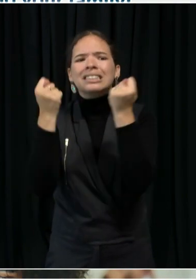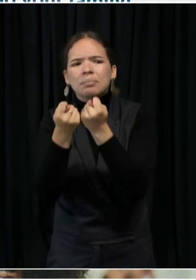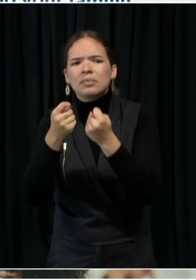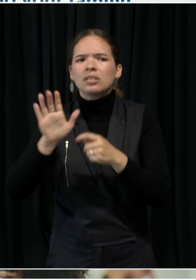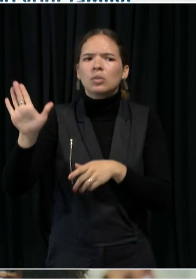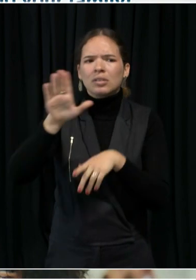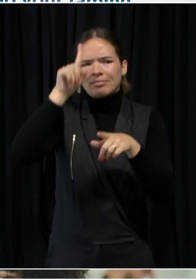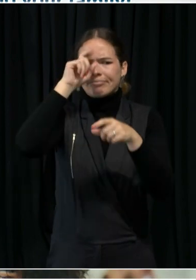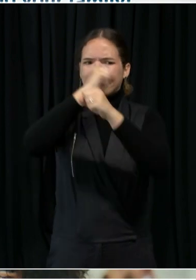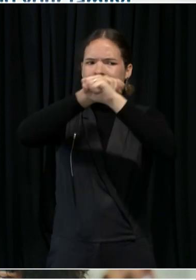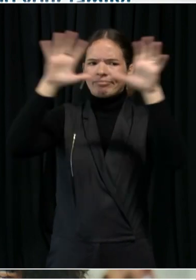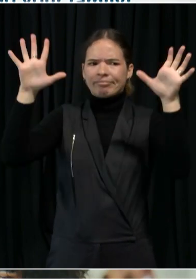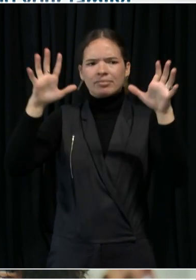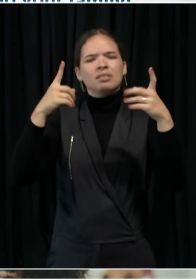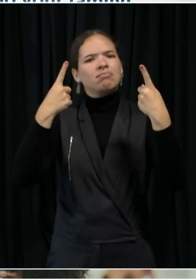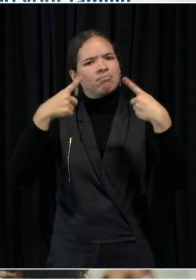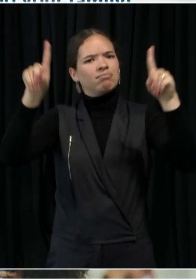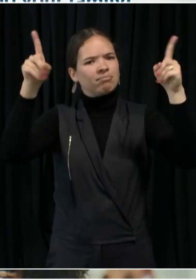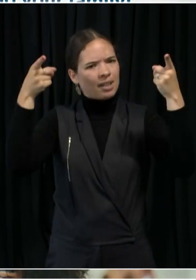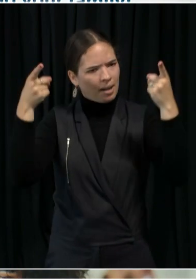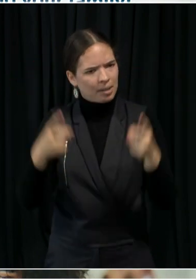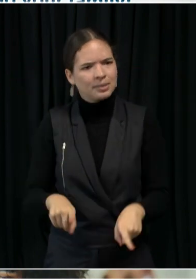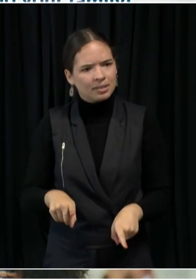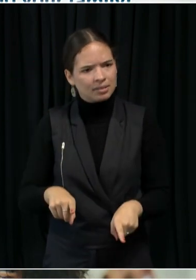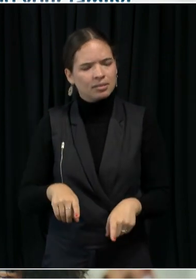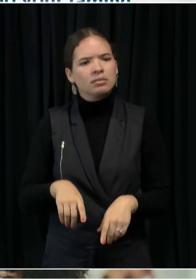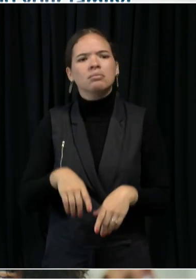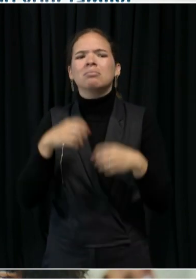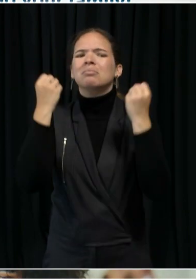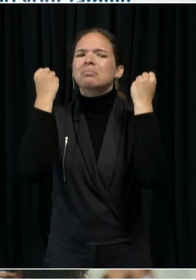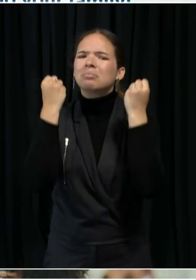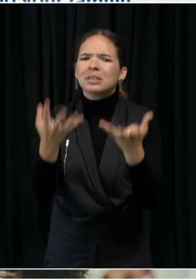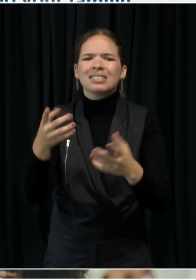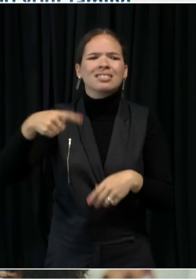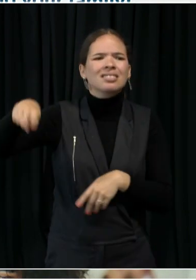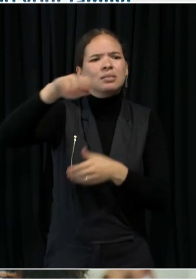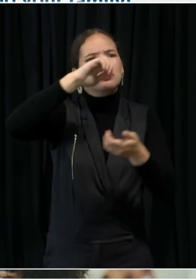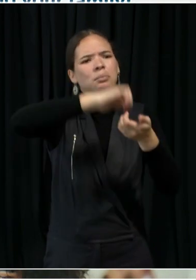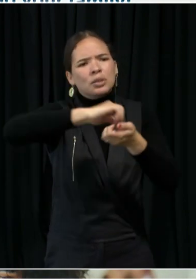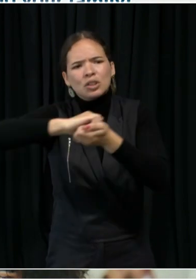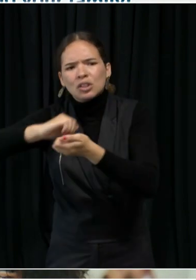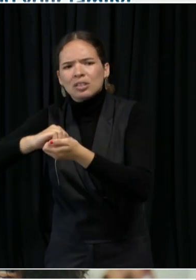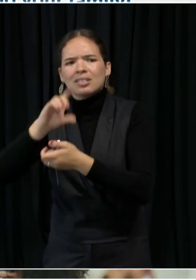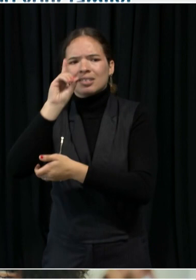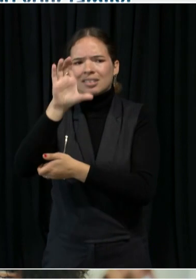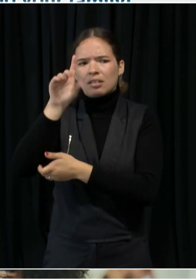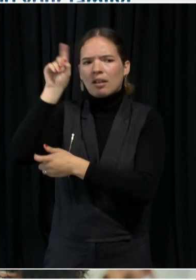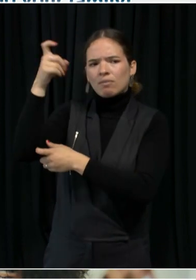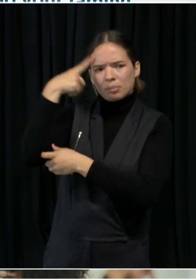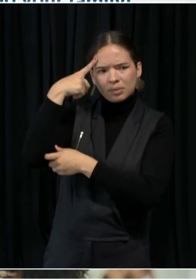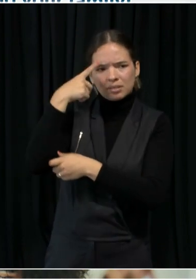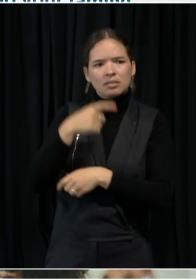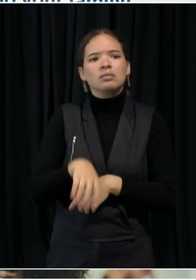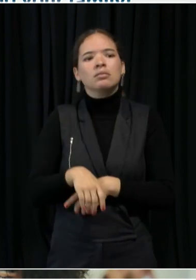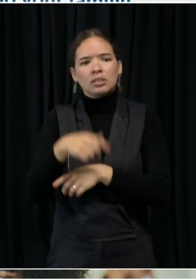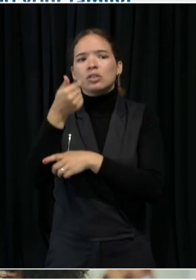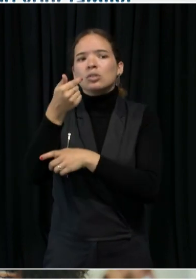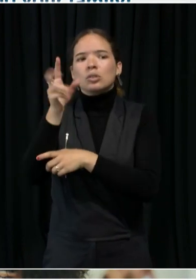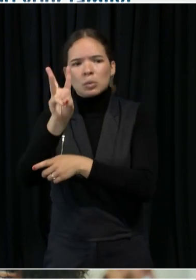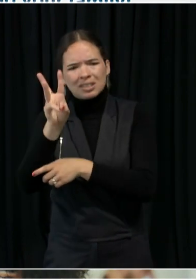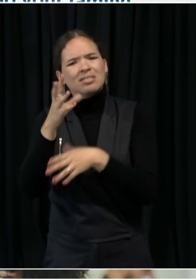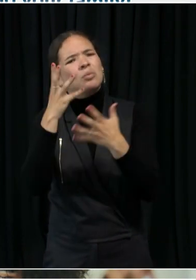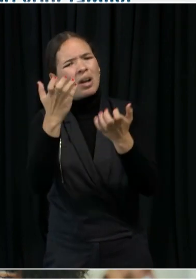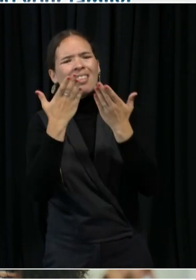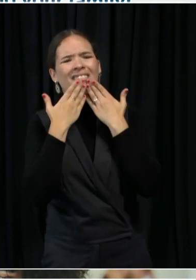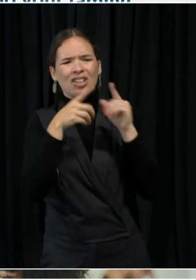reality. We also know that there are many partners within the district government, as well as GW, that I would like to thank for